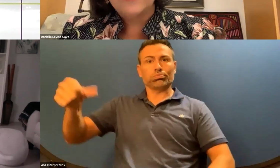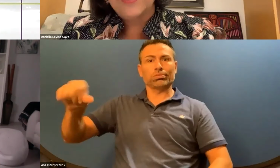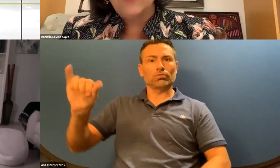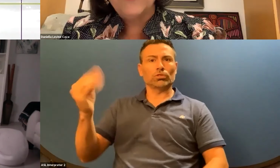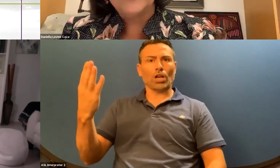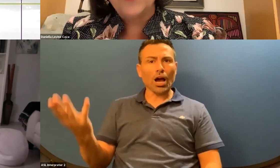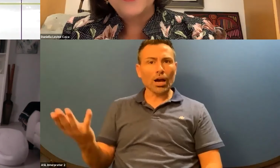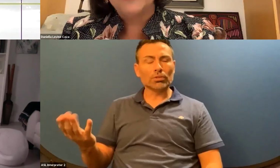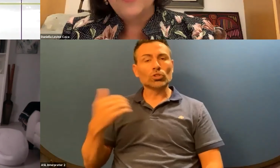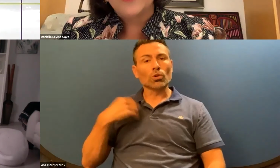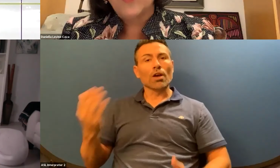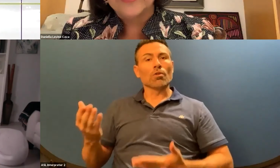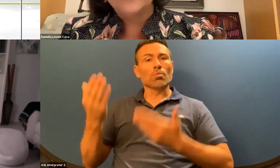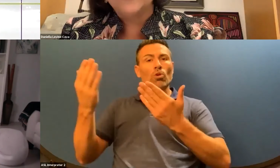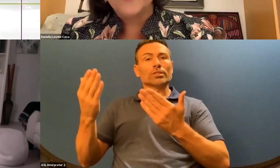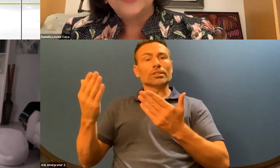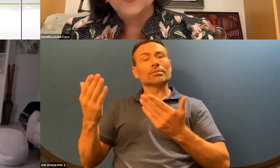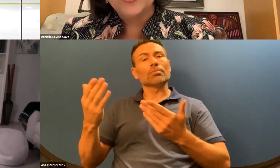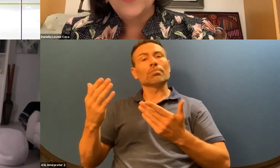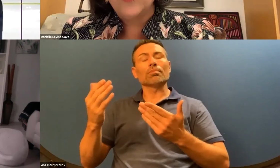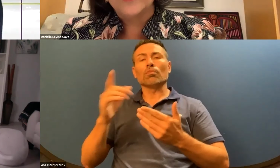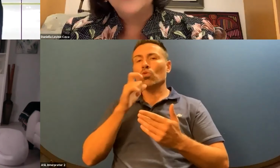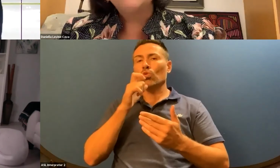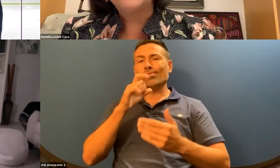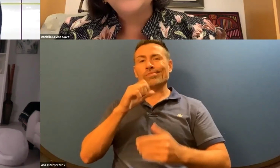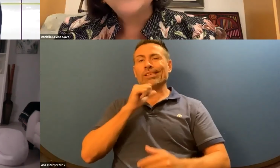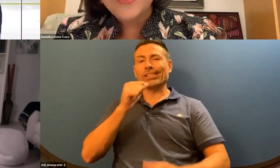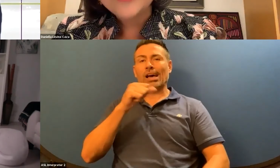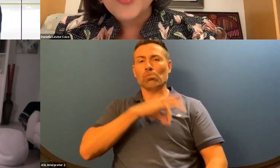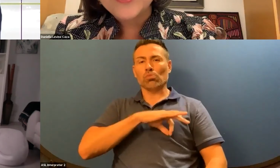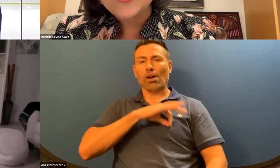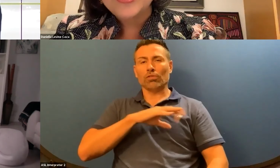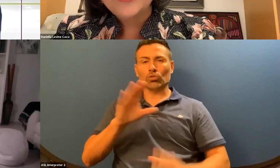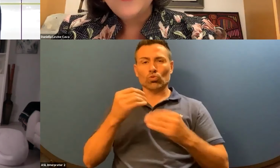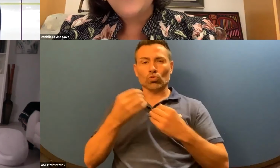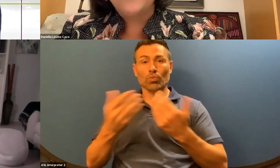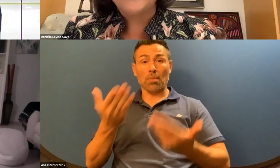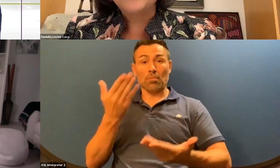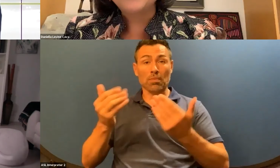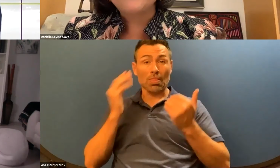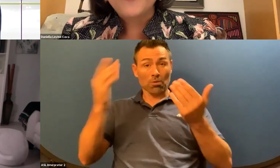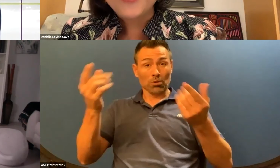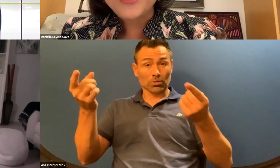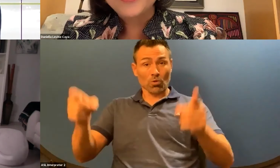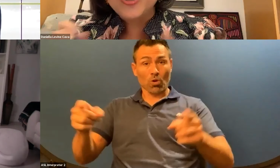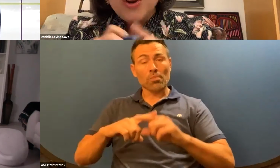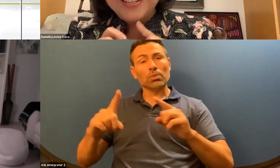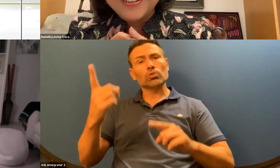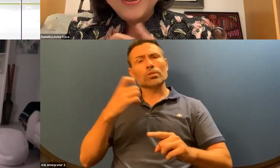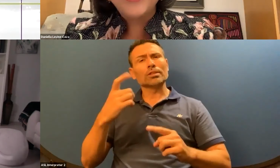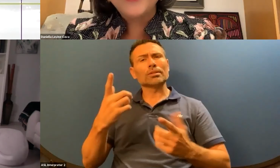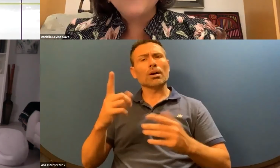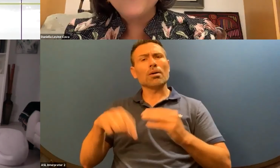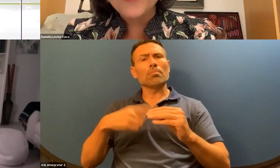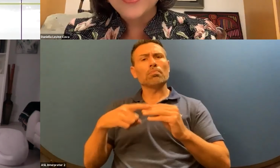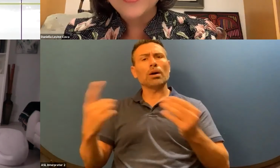forward, and hopefully we'll be able to move that quickly under my leadership. We will. But you did ask the question initially about the joint